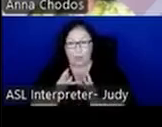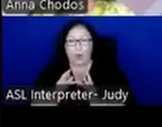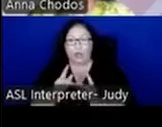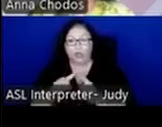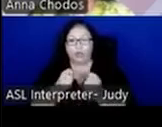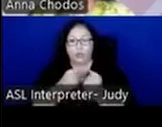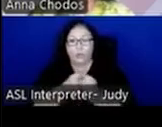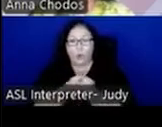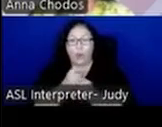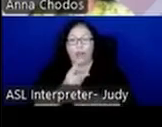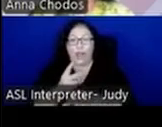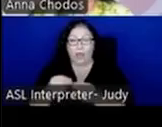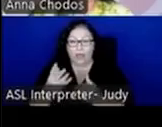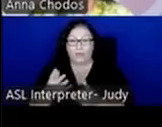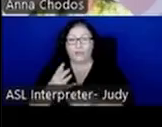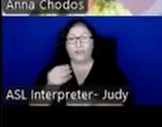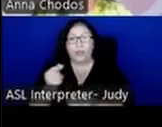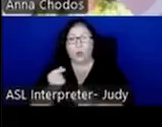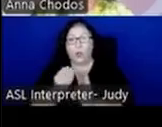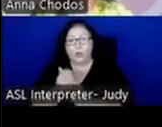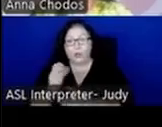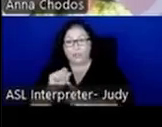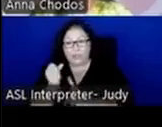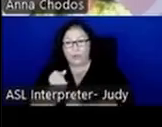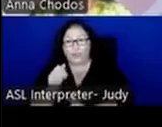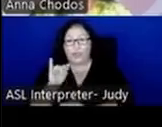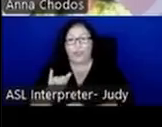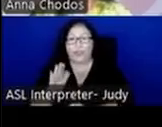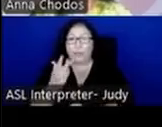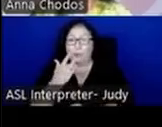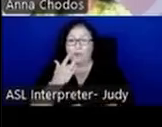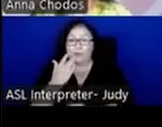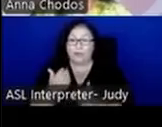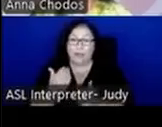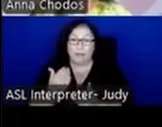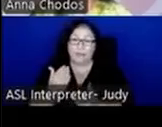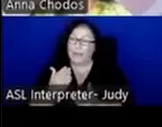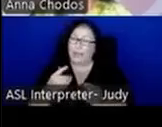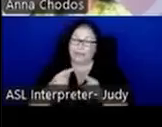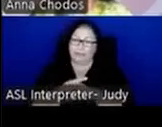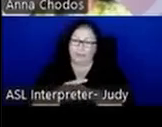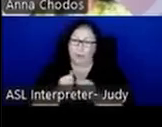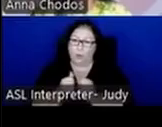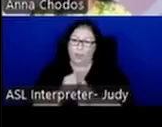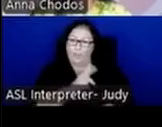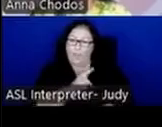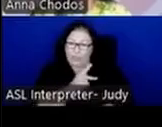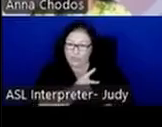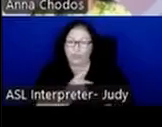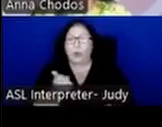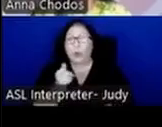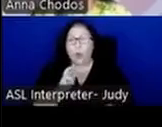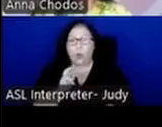which their preferences may be at odds with those of the patient or other structures within the healthcare enterprise, such as